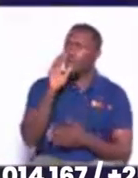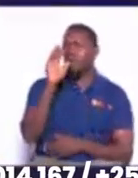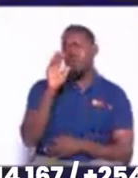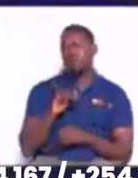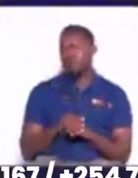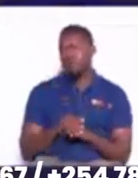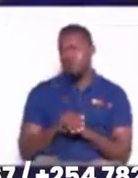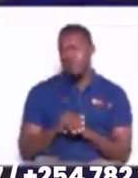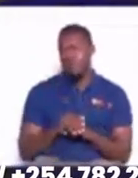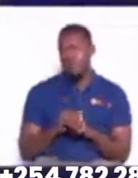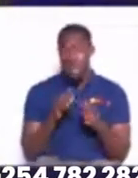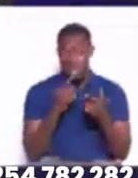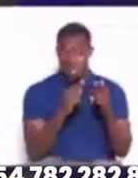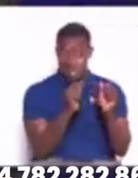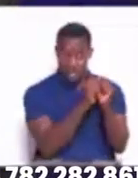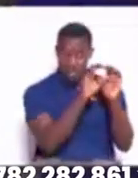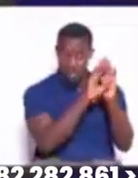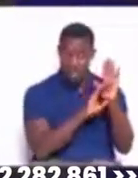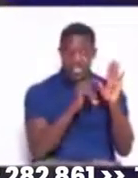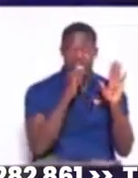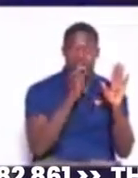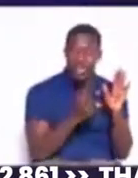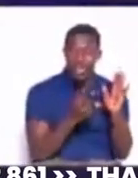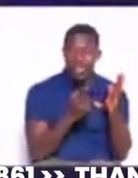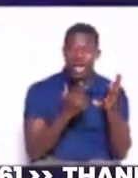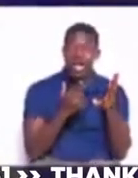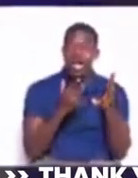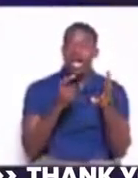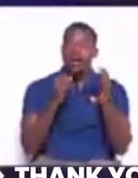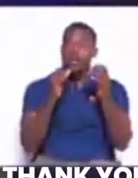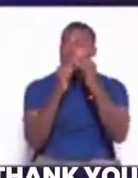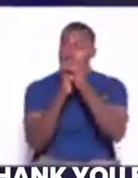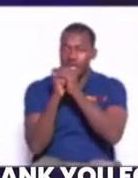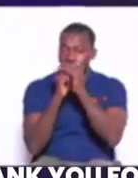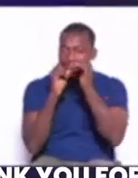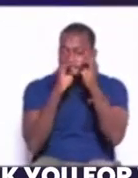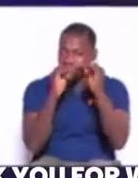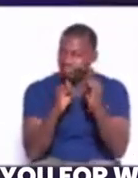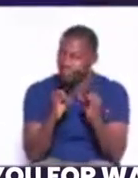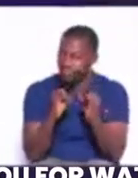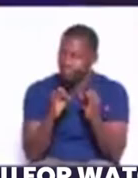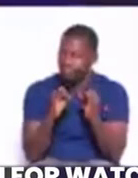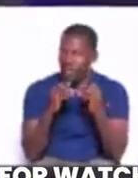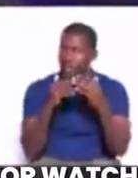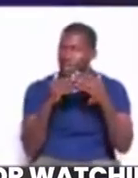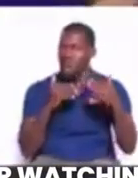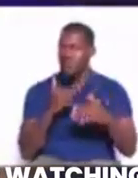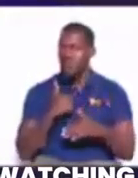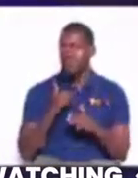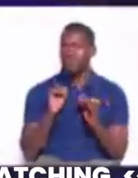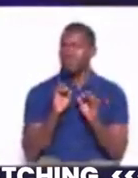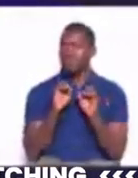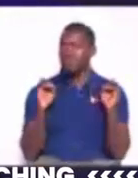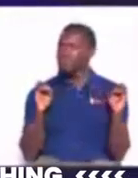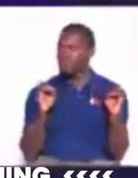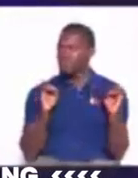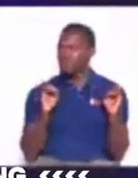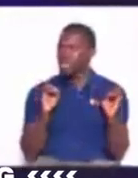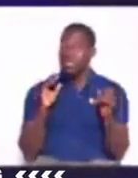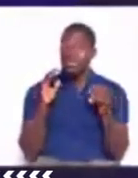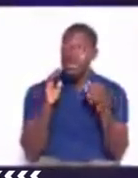no other gods before me. In some areas where sports have become the god, in some areas